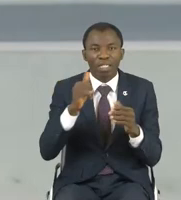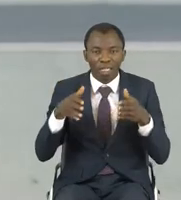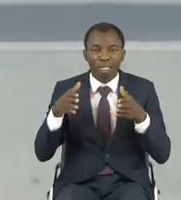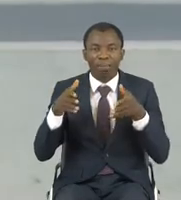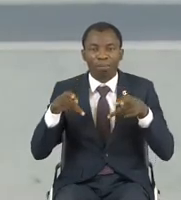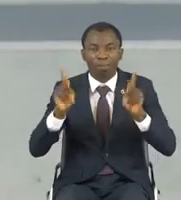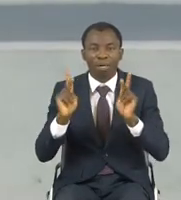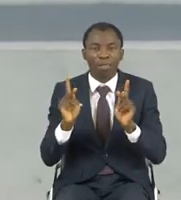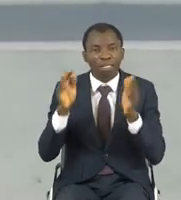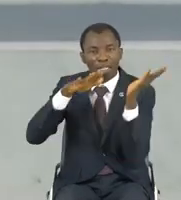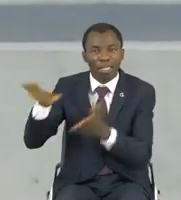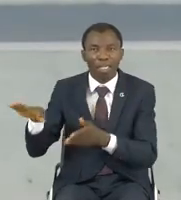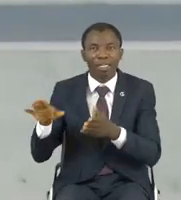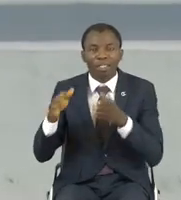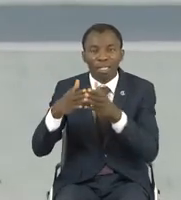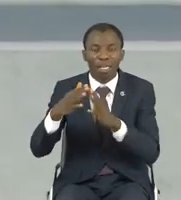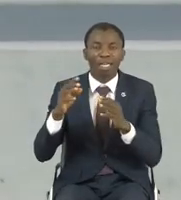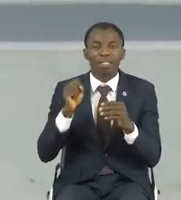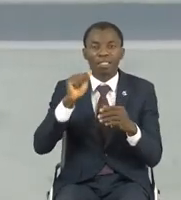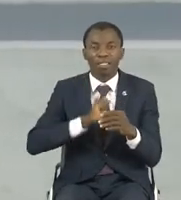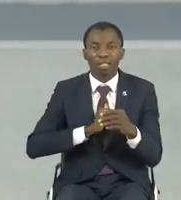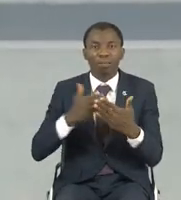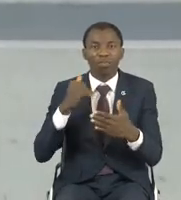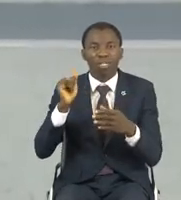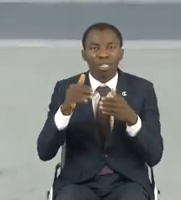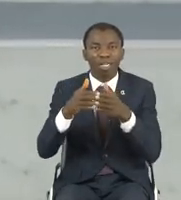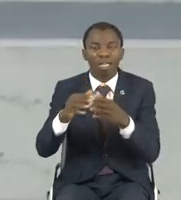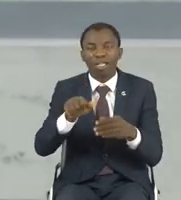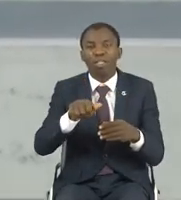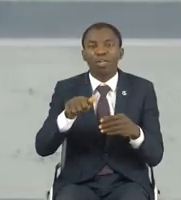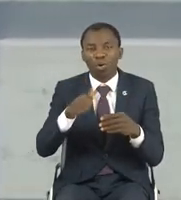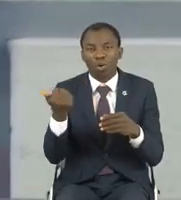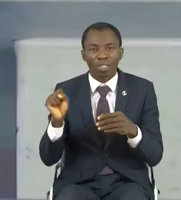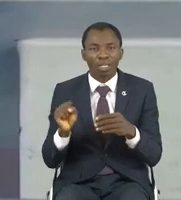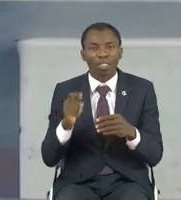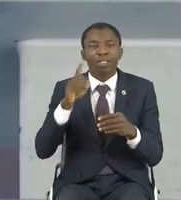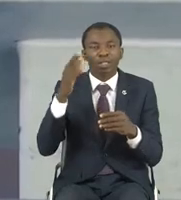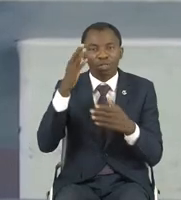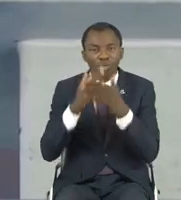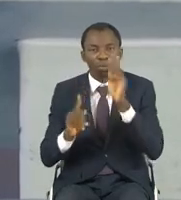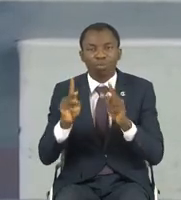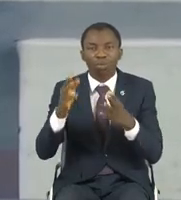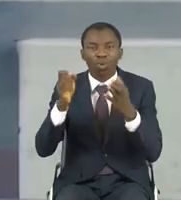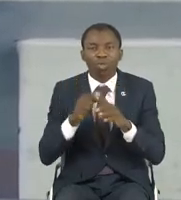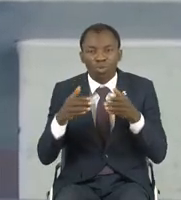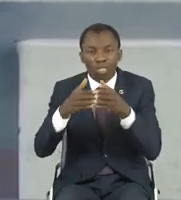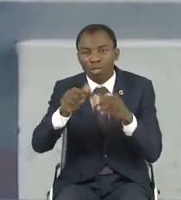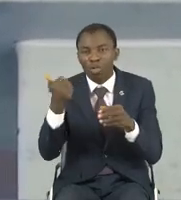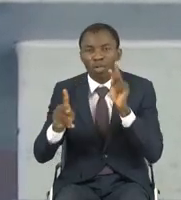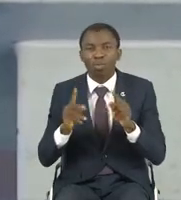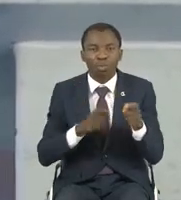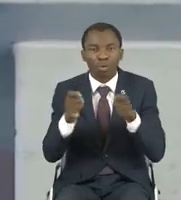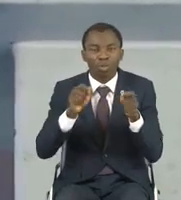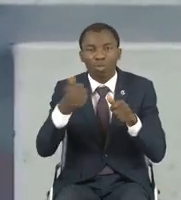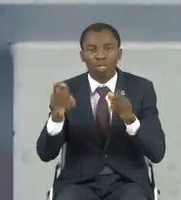before they led others. Are you somebody there? You're trying to lead other people, guide other people, control other